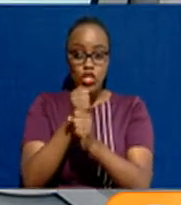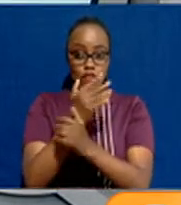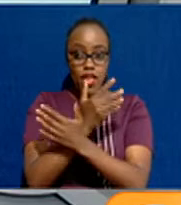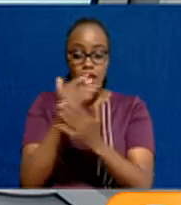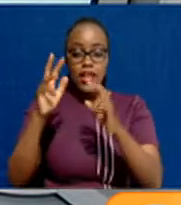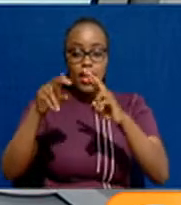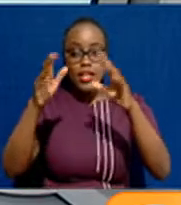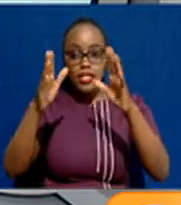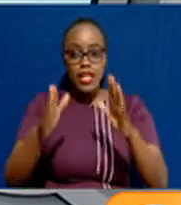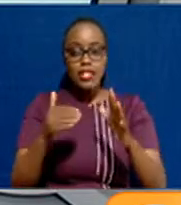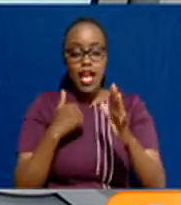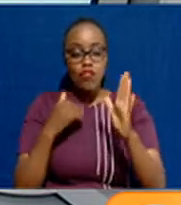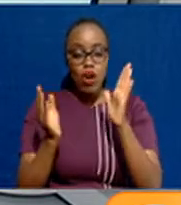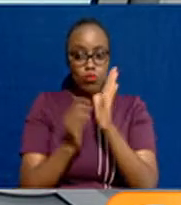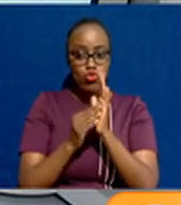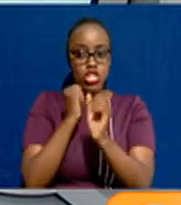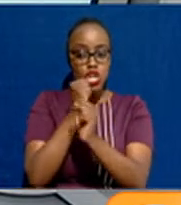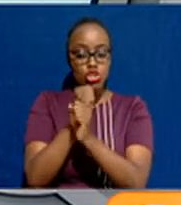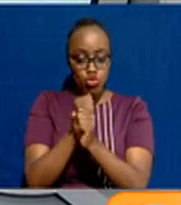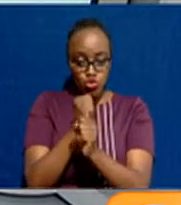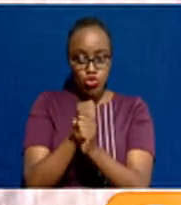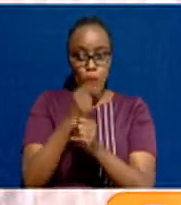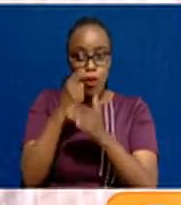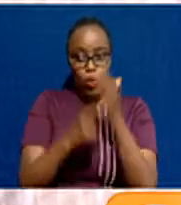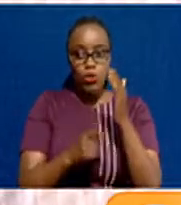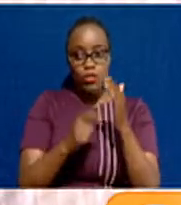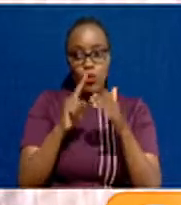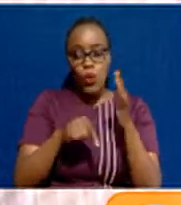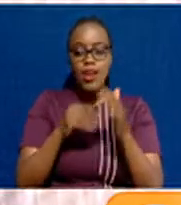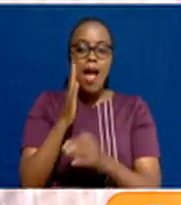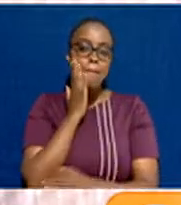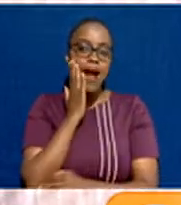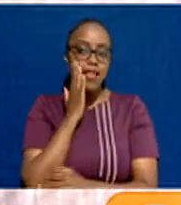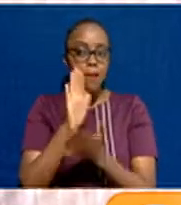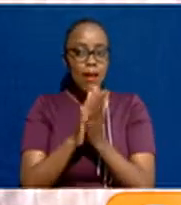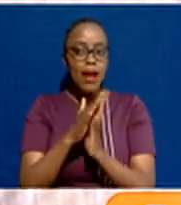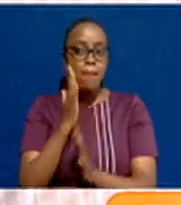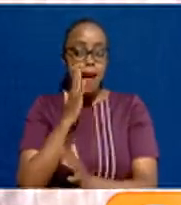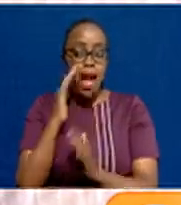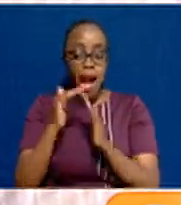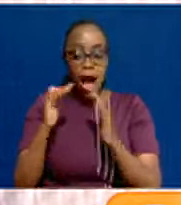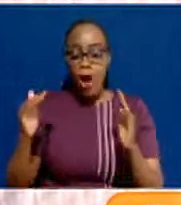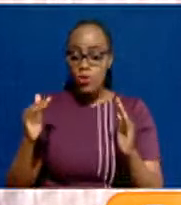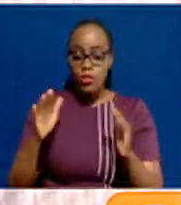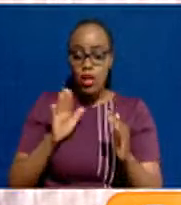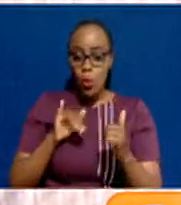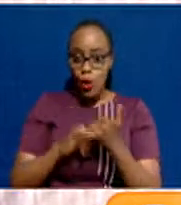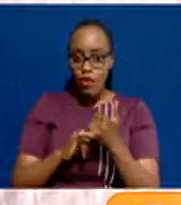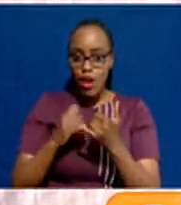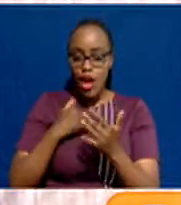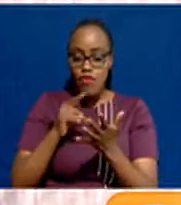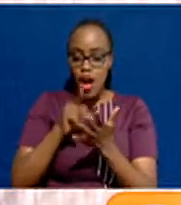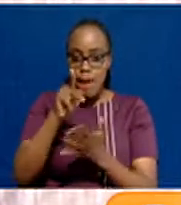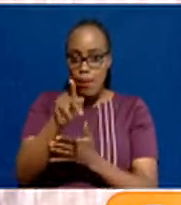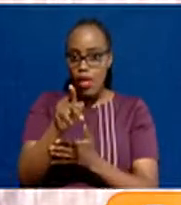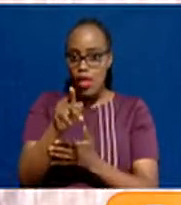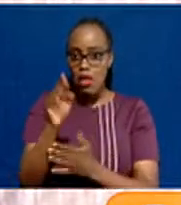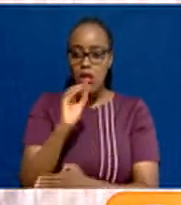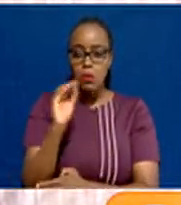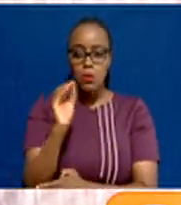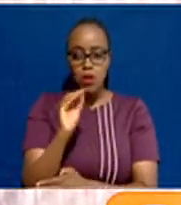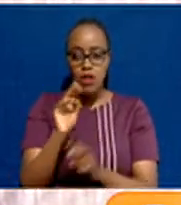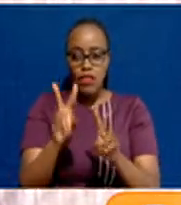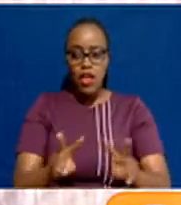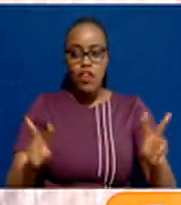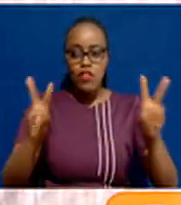researcher has ever put a prize on is motherhood. Mm. Housewives don't have a pay scale. And that means that actually the value